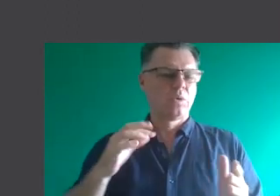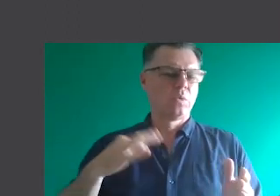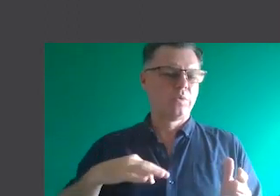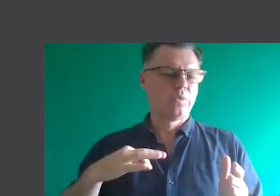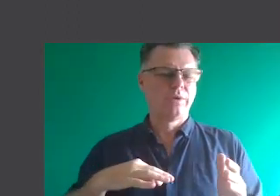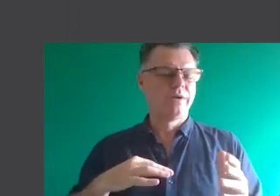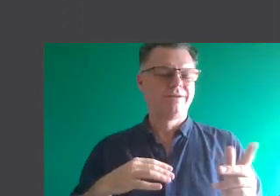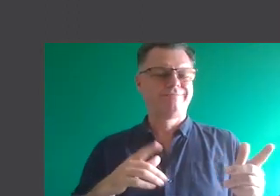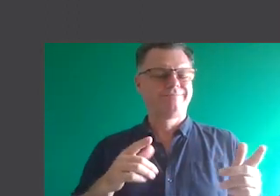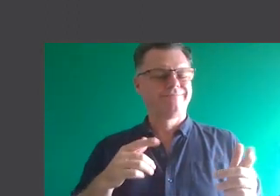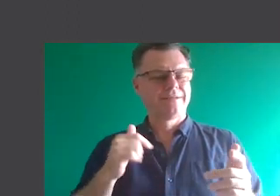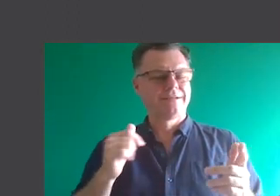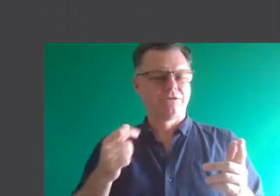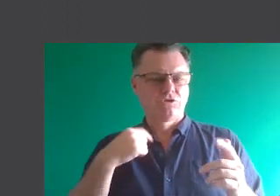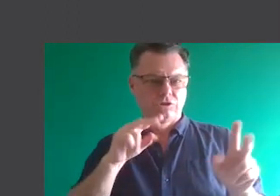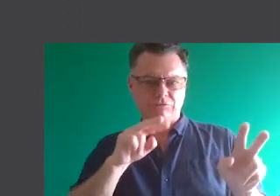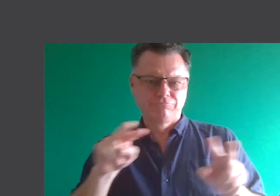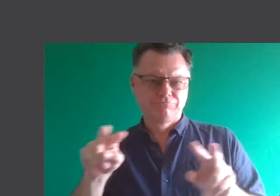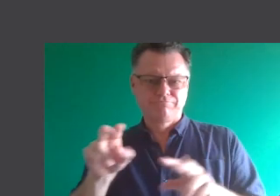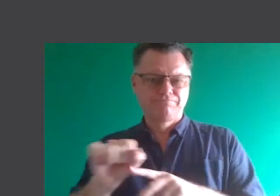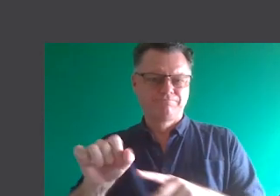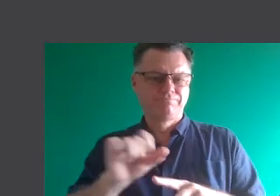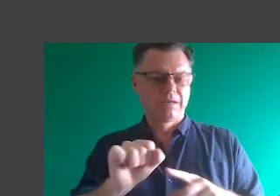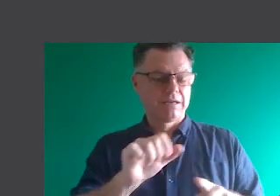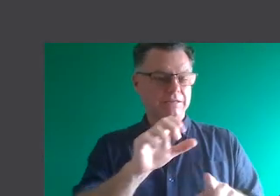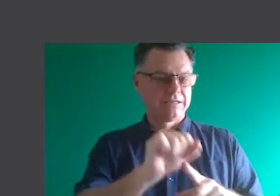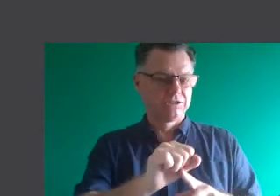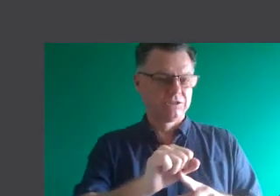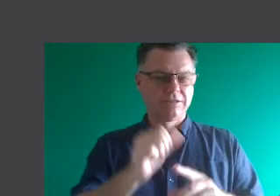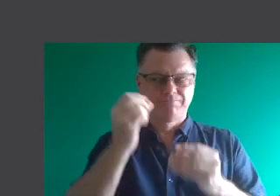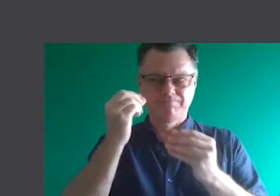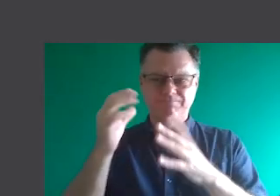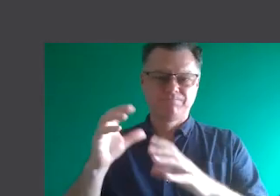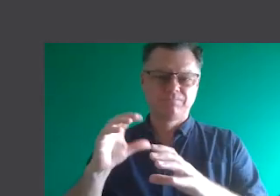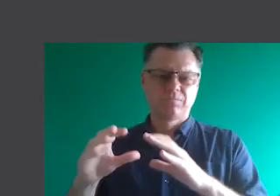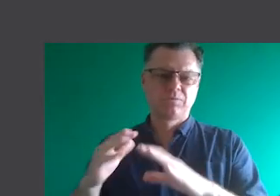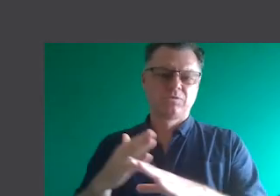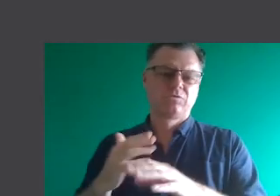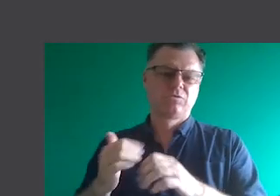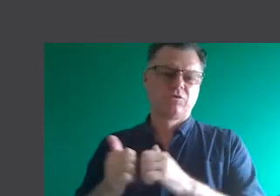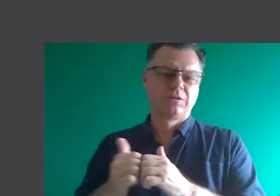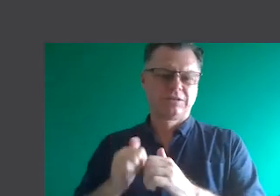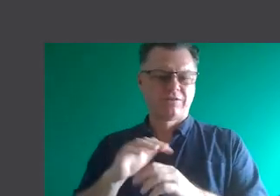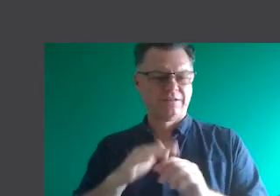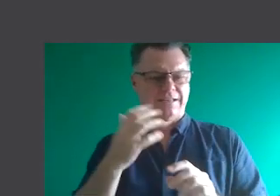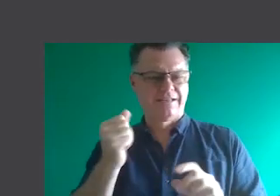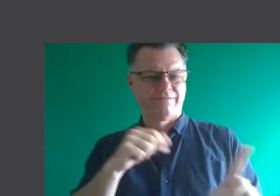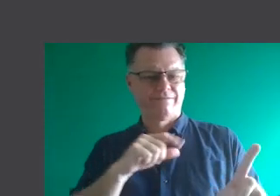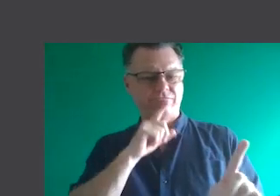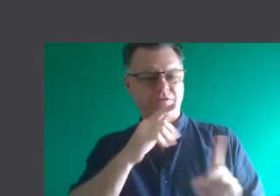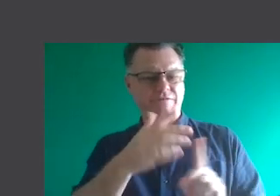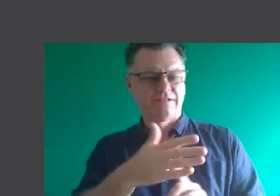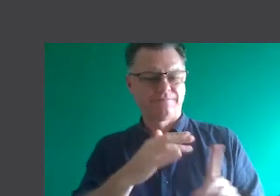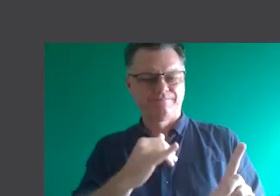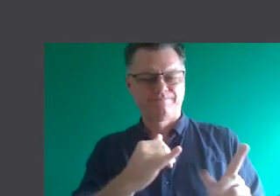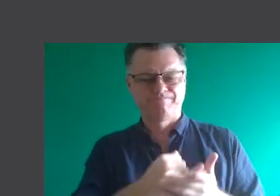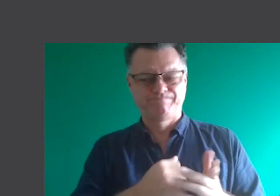the time, and it's our responsibility to be aware of those and to communicate those with our colleagues.